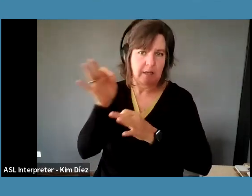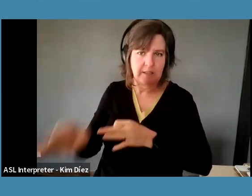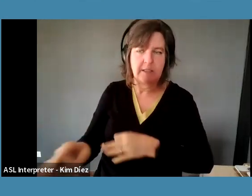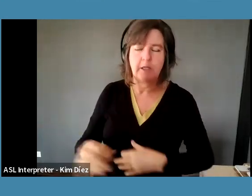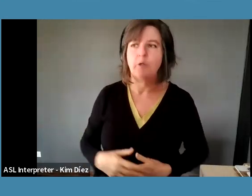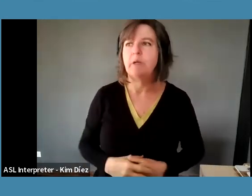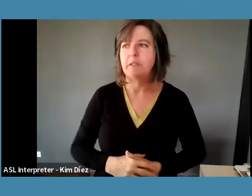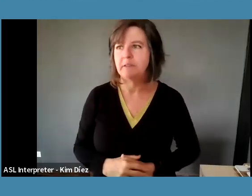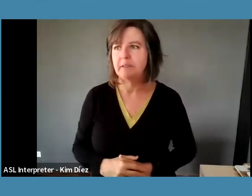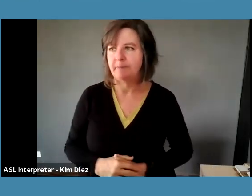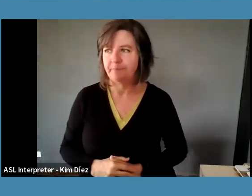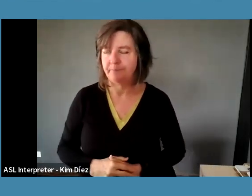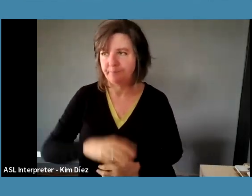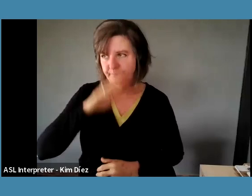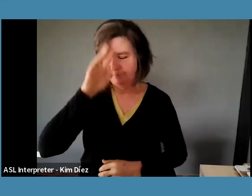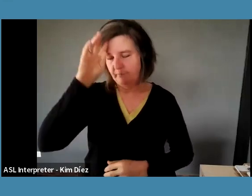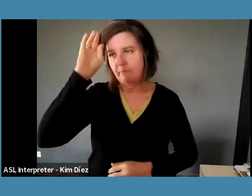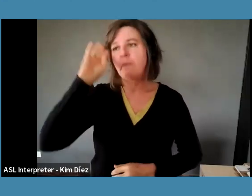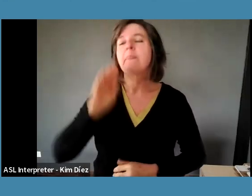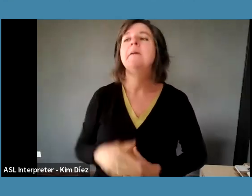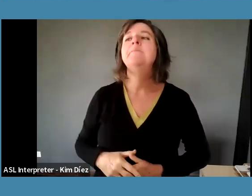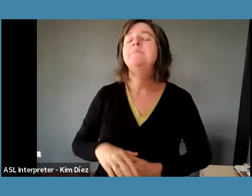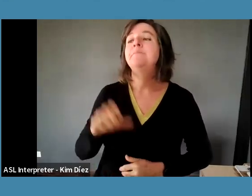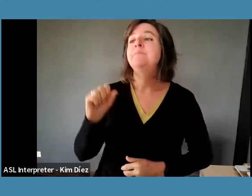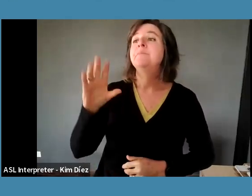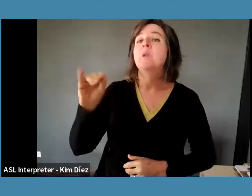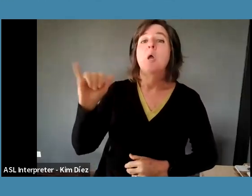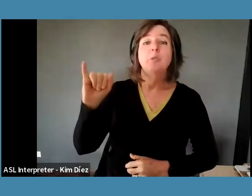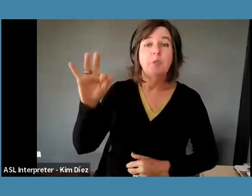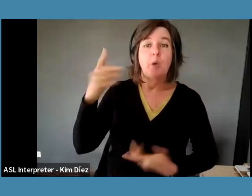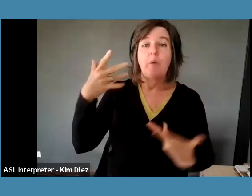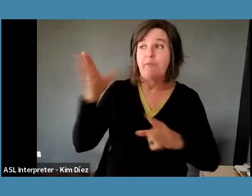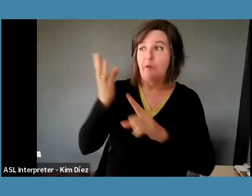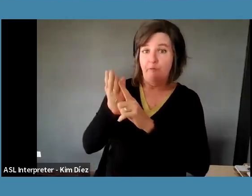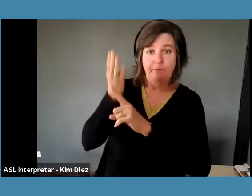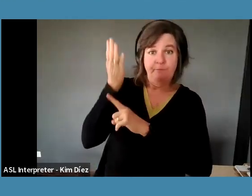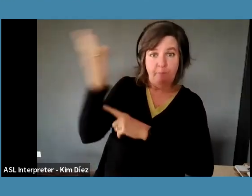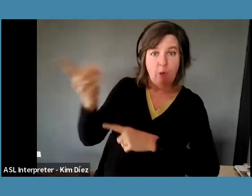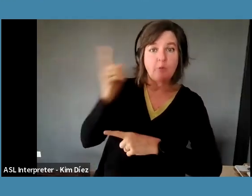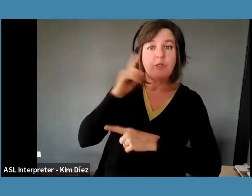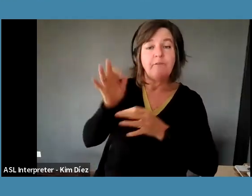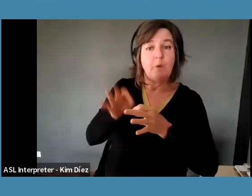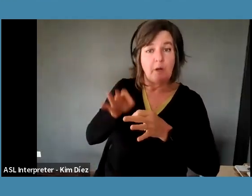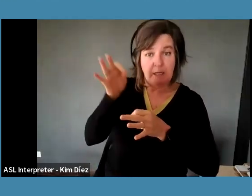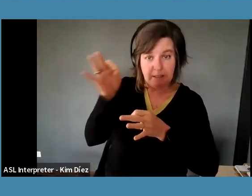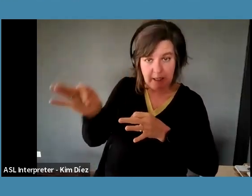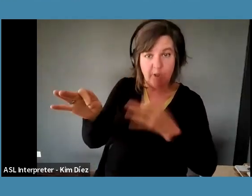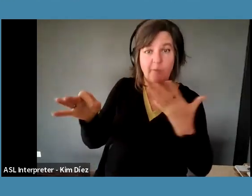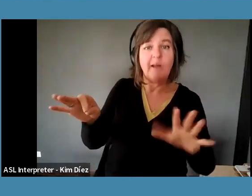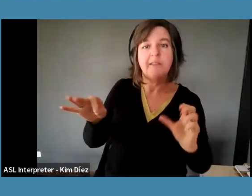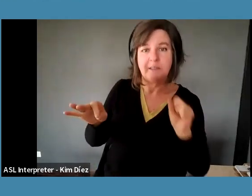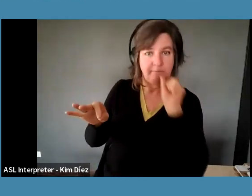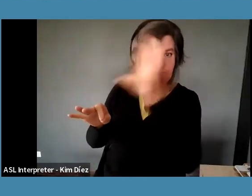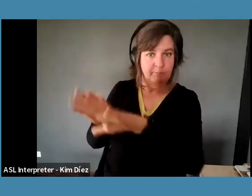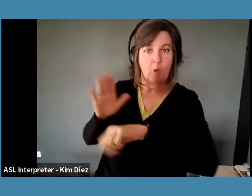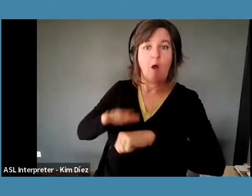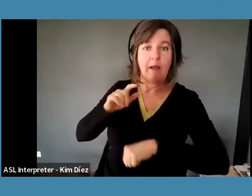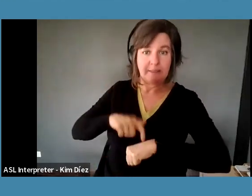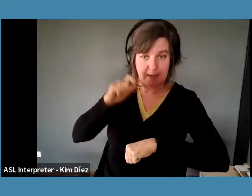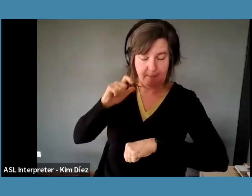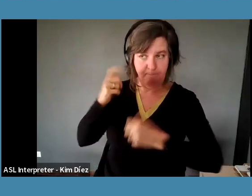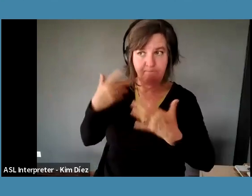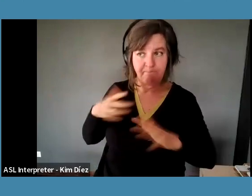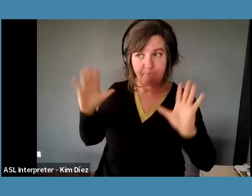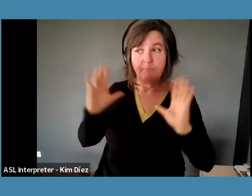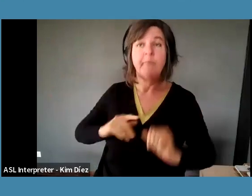And so if you have completed your motion for continuance, you've sent it in time, and if you